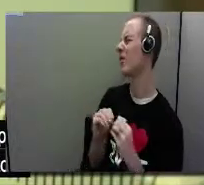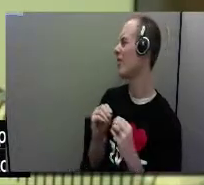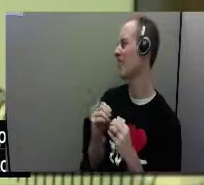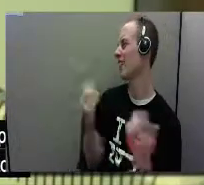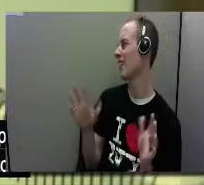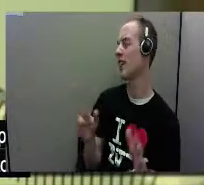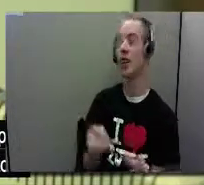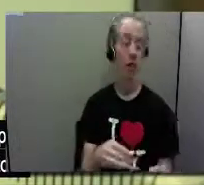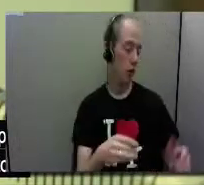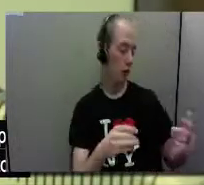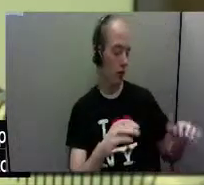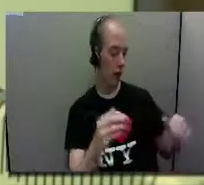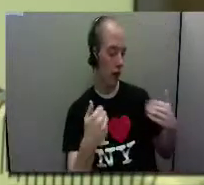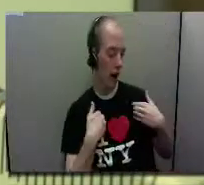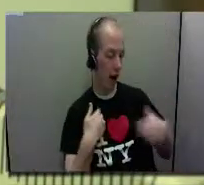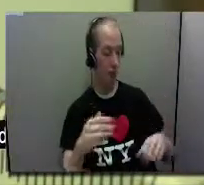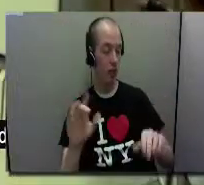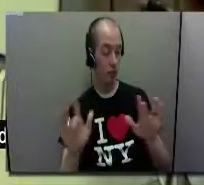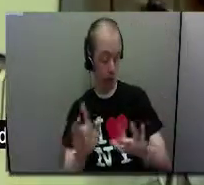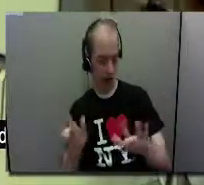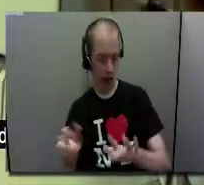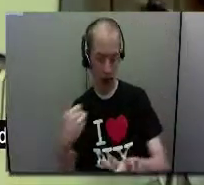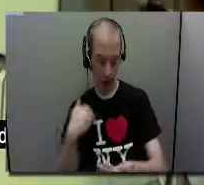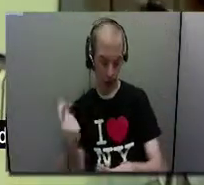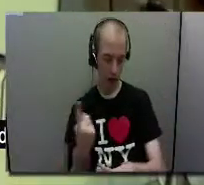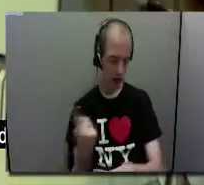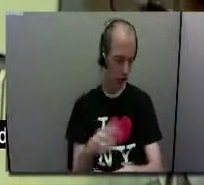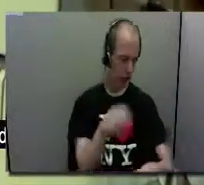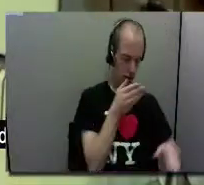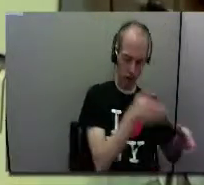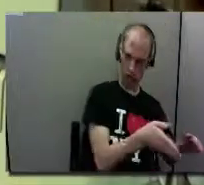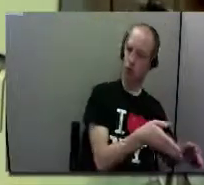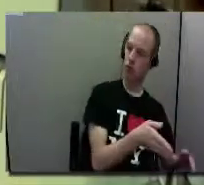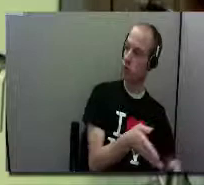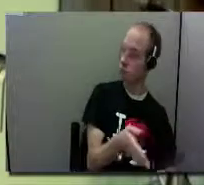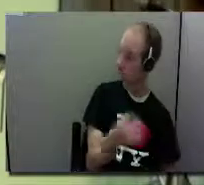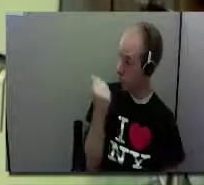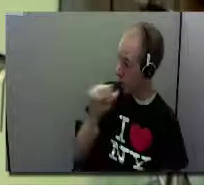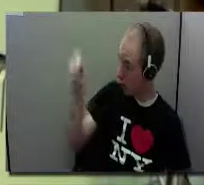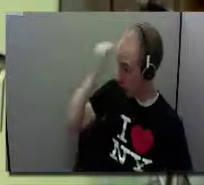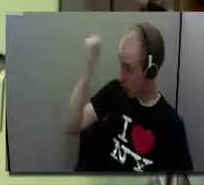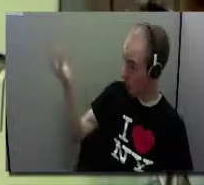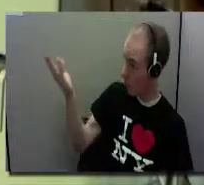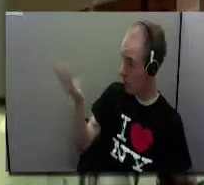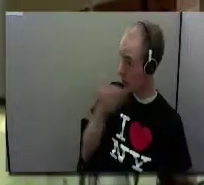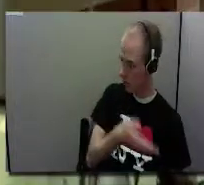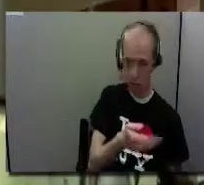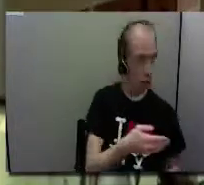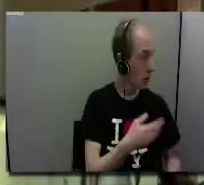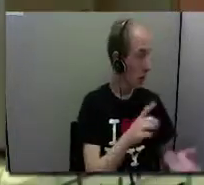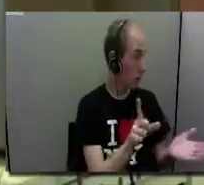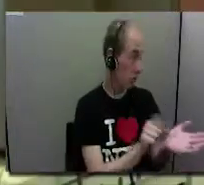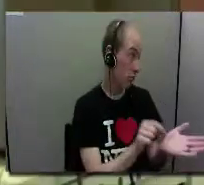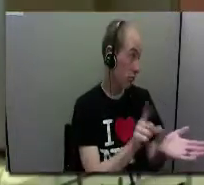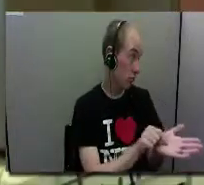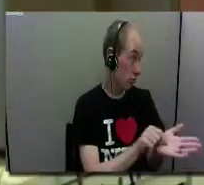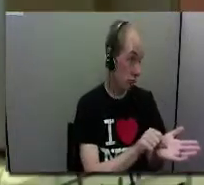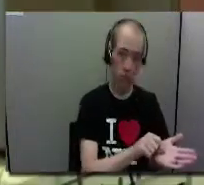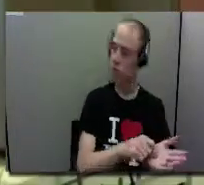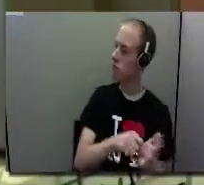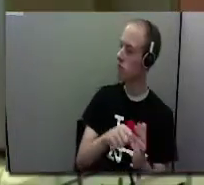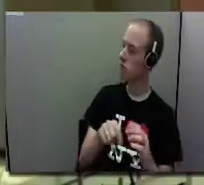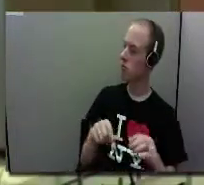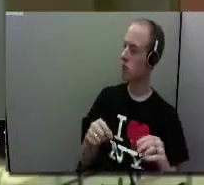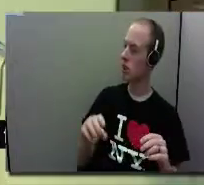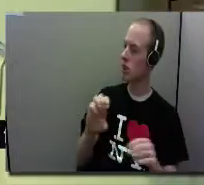the computer, there is something else next to it. These things. Do you have any idea what those things are? Oh, it's a paper pencil, power source. External